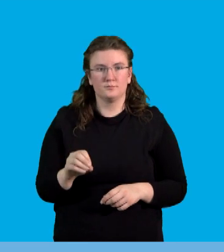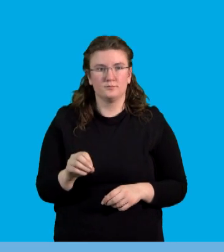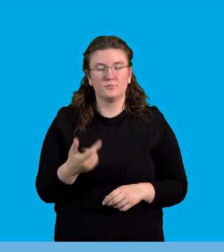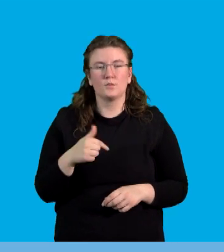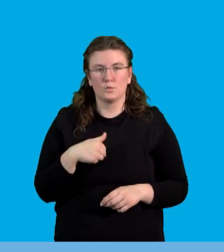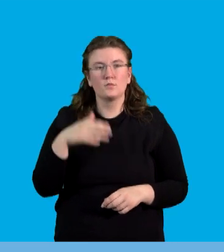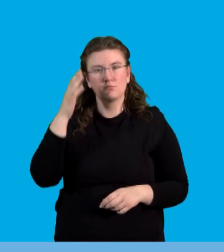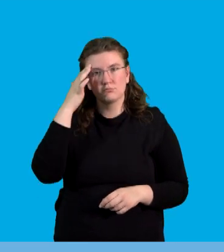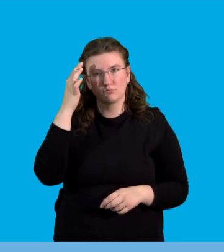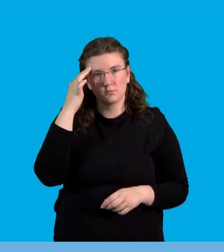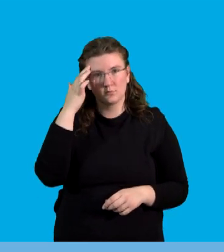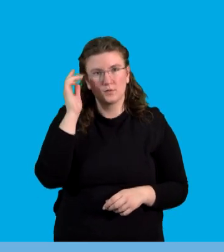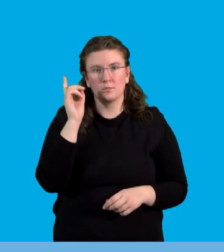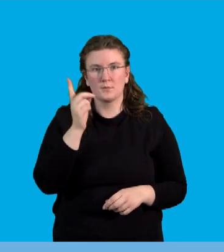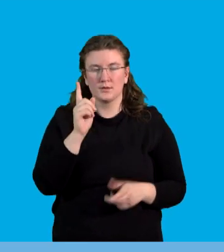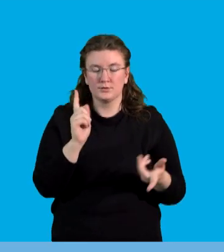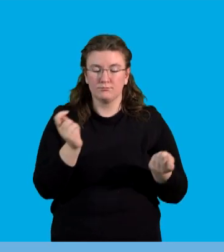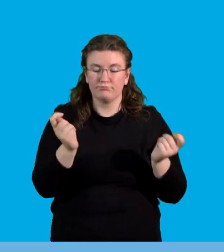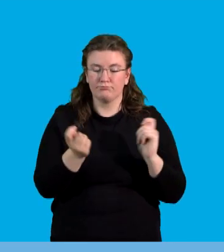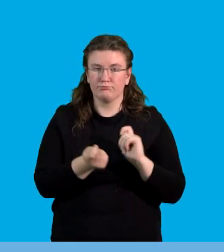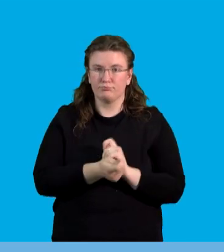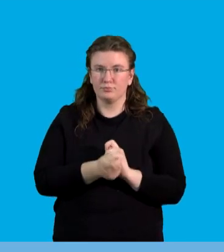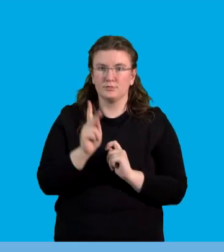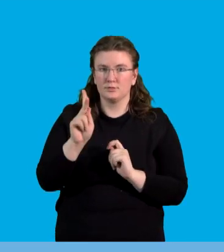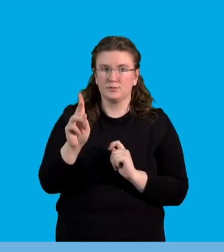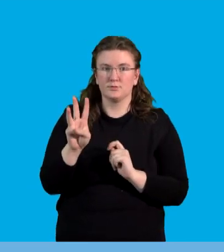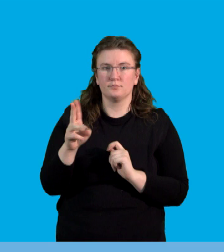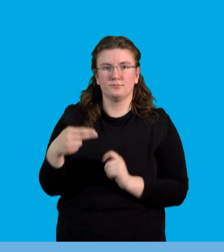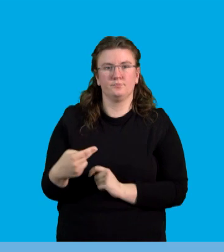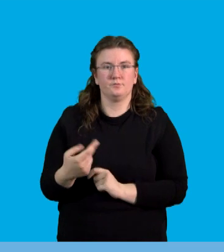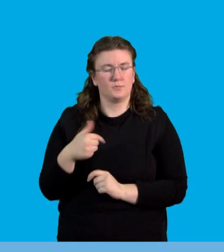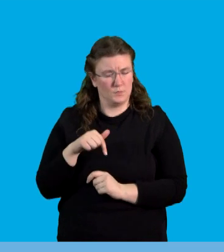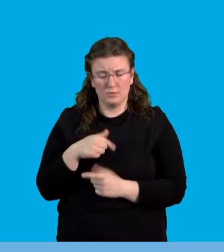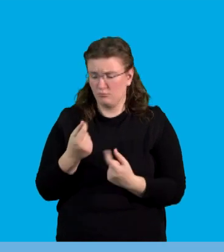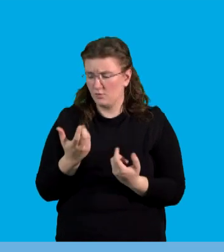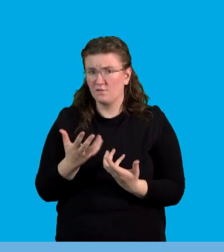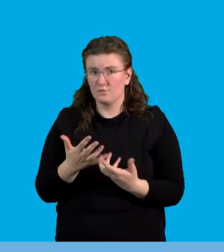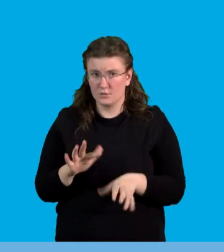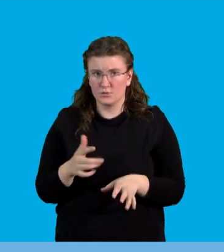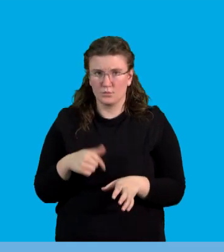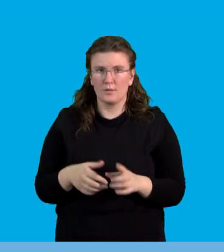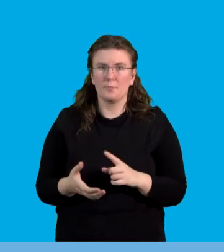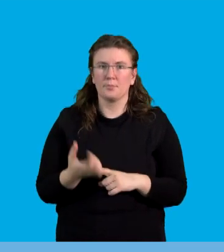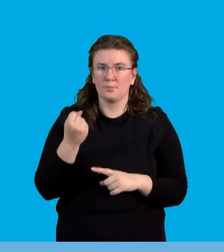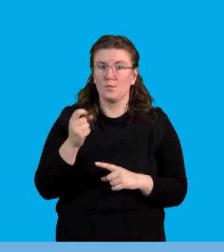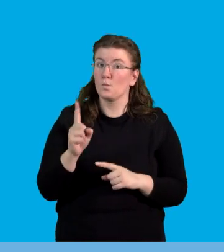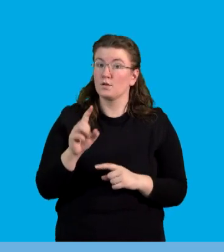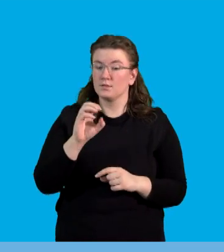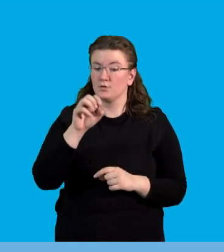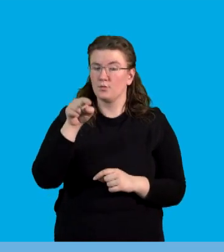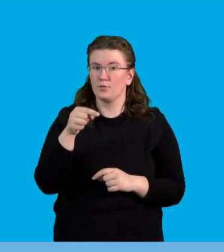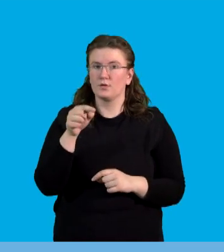120 watts, and we do know that it needs to be converted to kilowatts, and we did that already, and we found it to